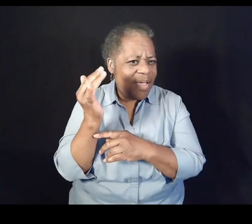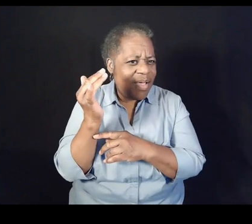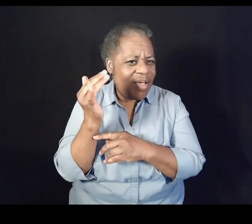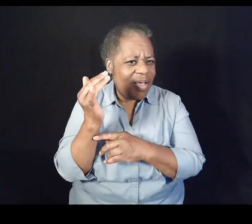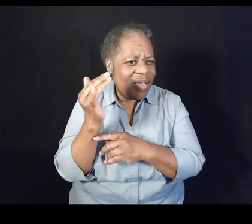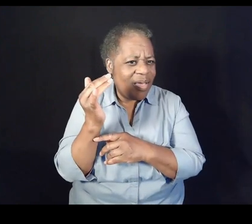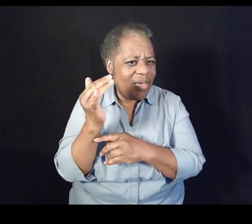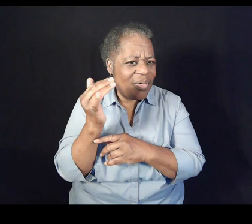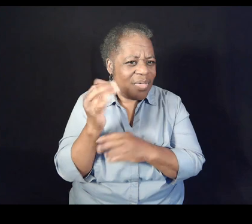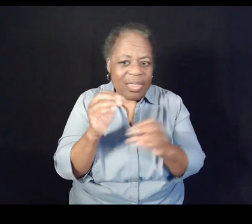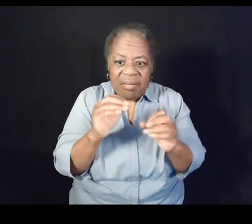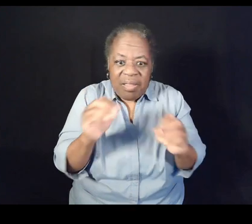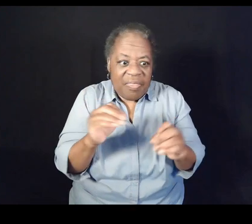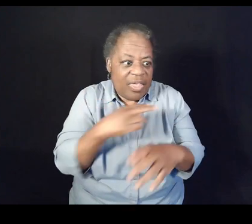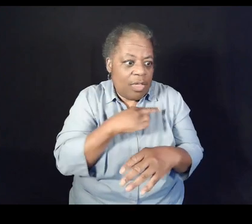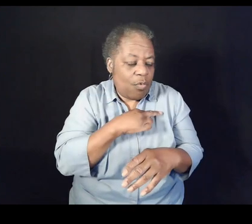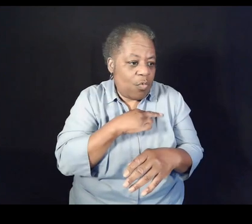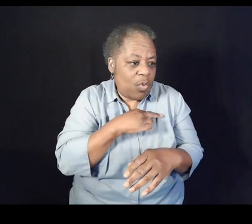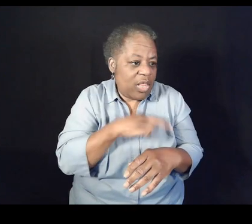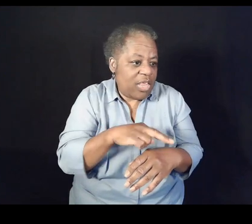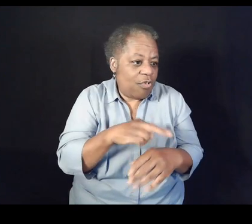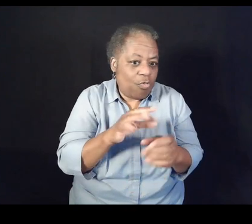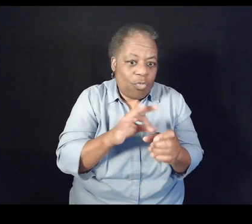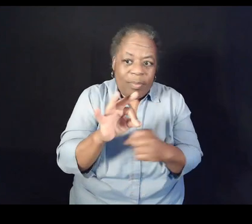nothing religious or spiritual out there?